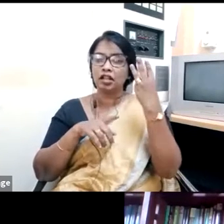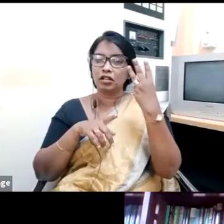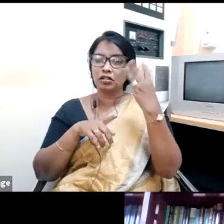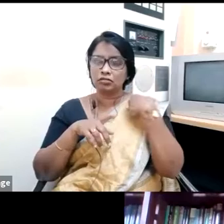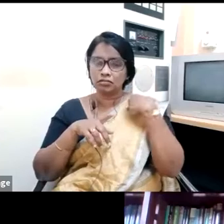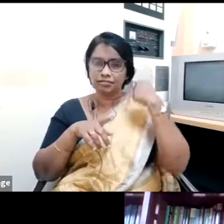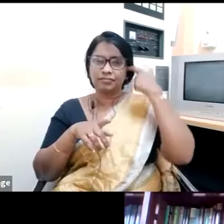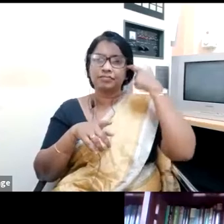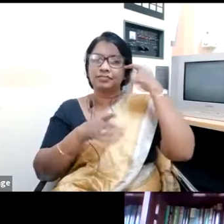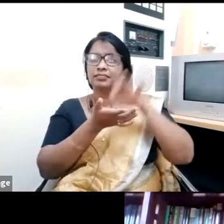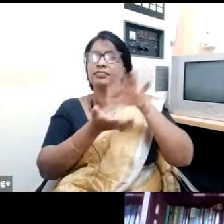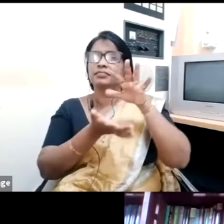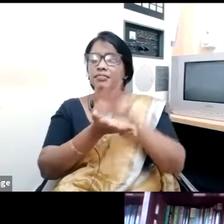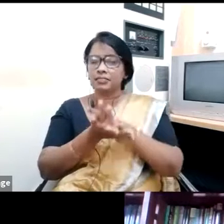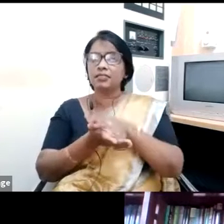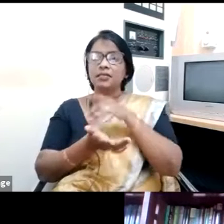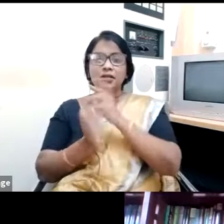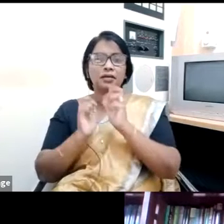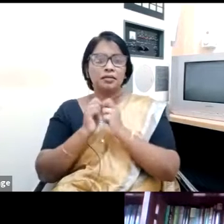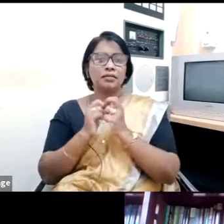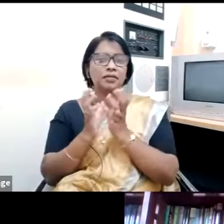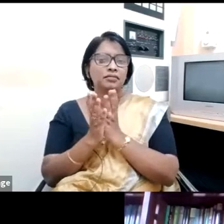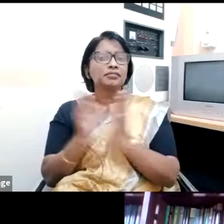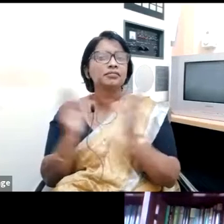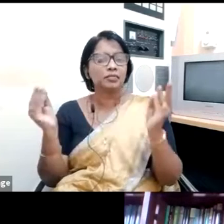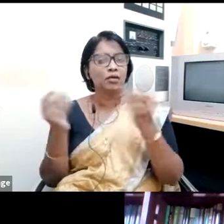solution, not to be part of the problem.